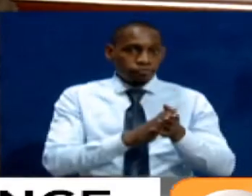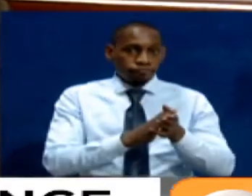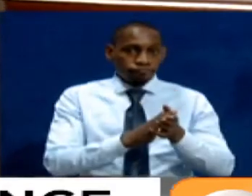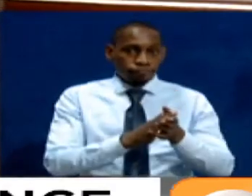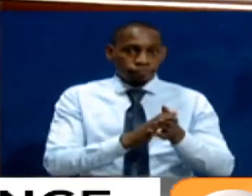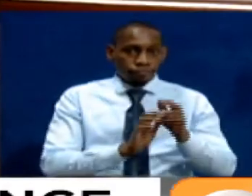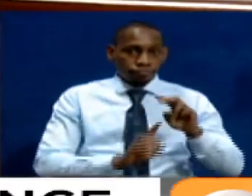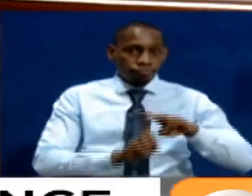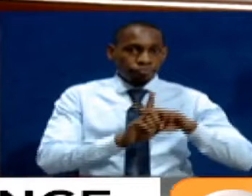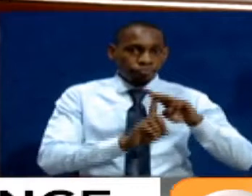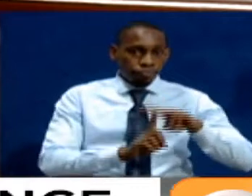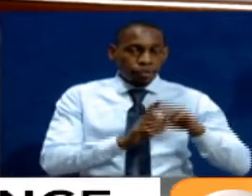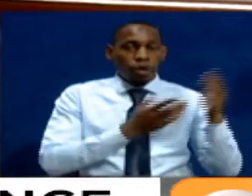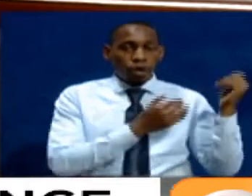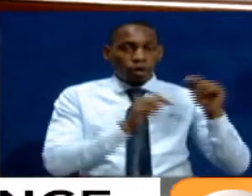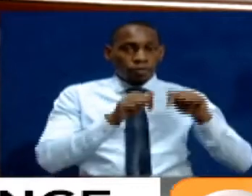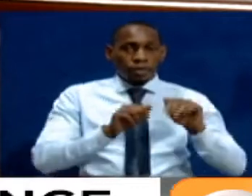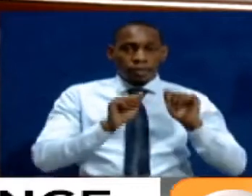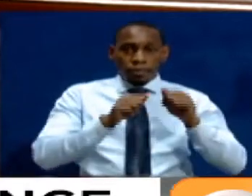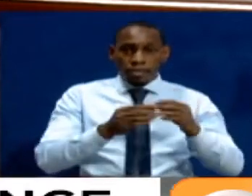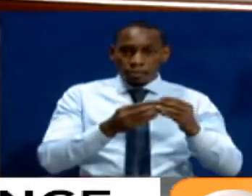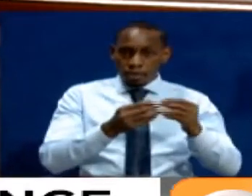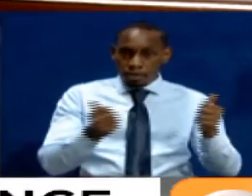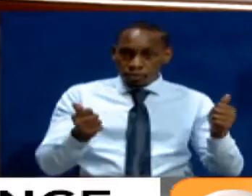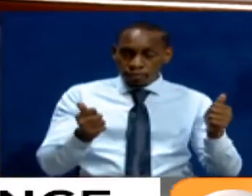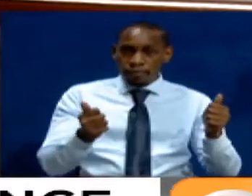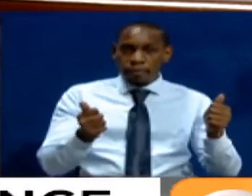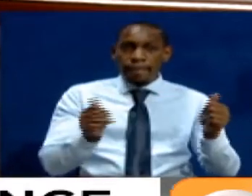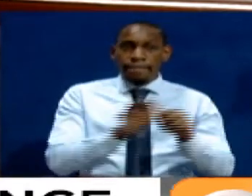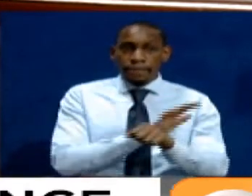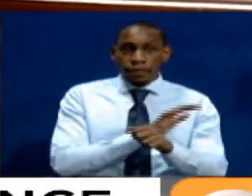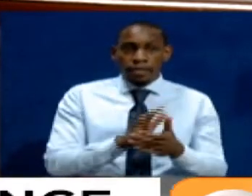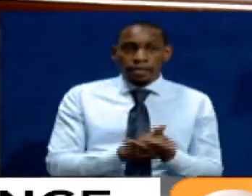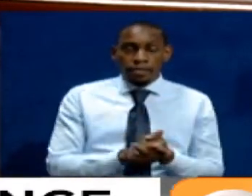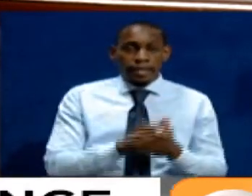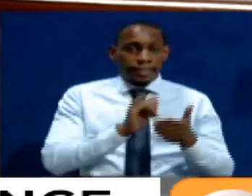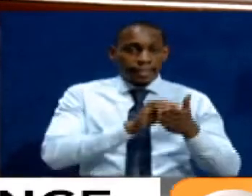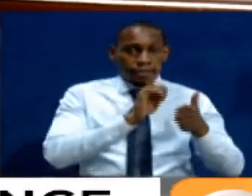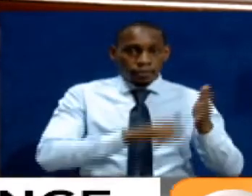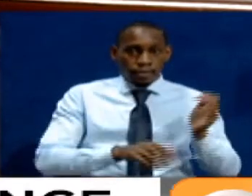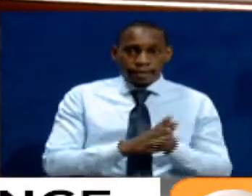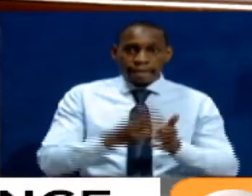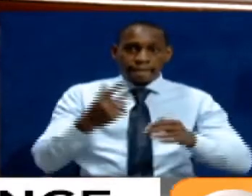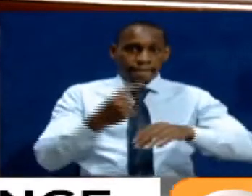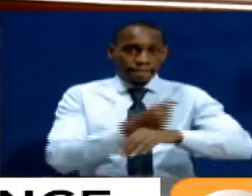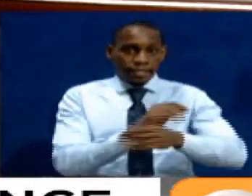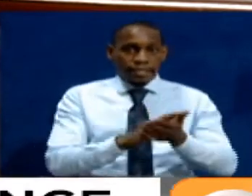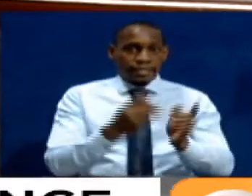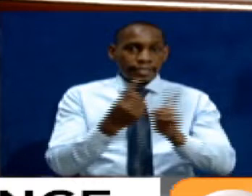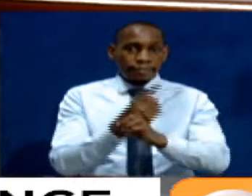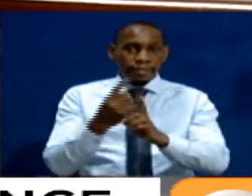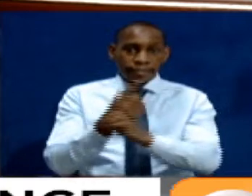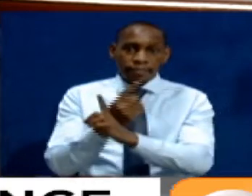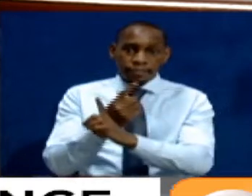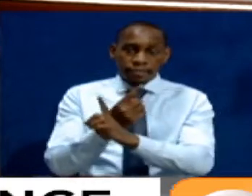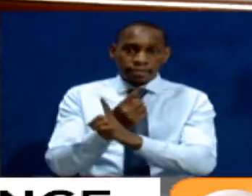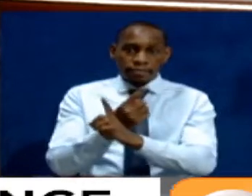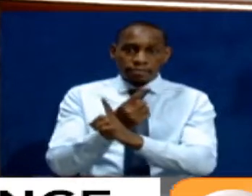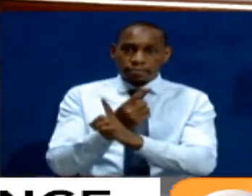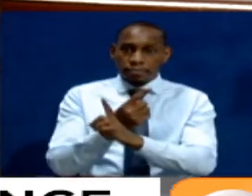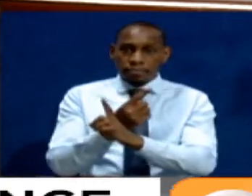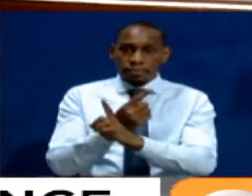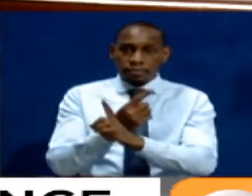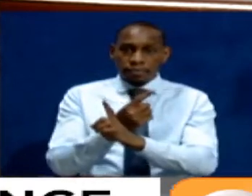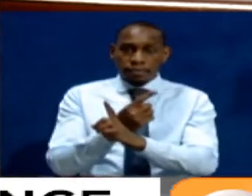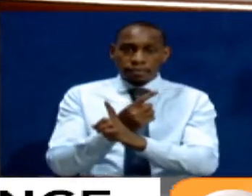and I hope today I can put this to rest. That vaccines have different platforms in which they